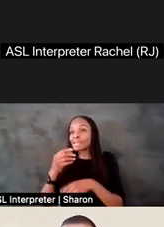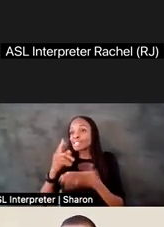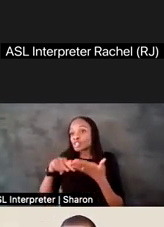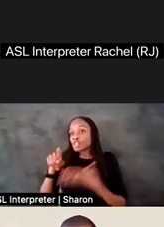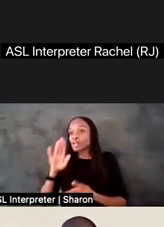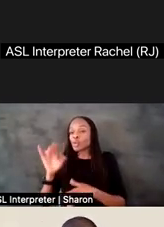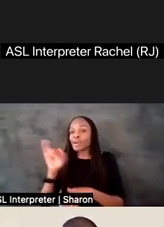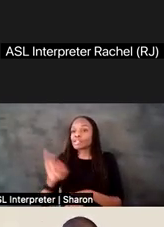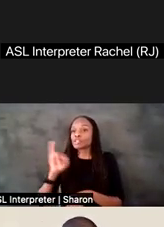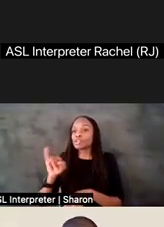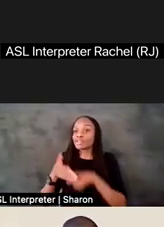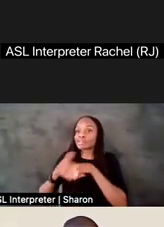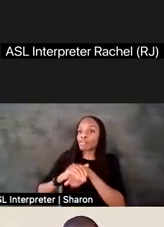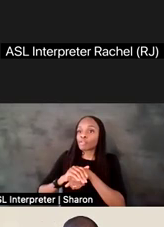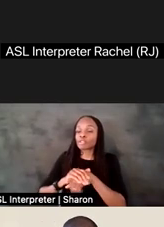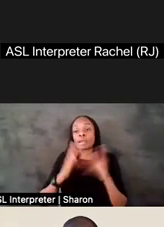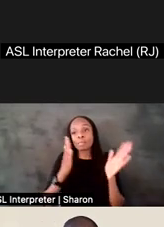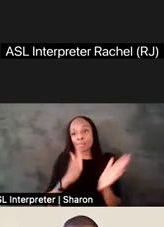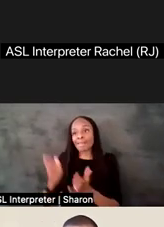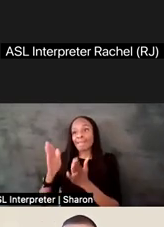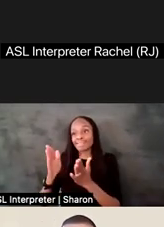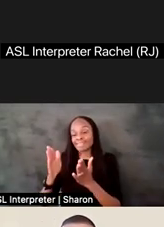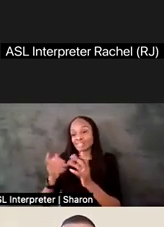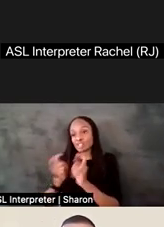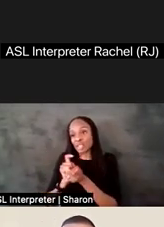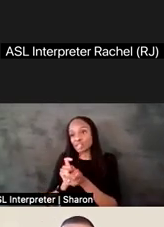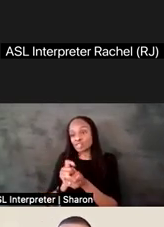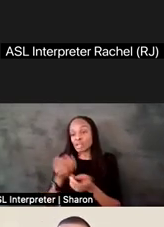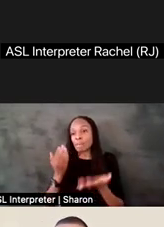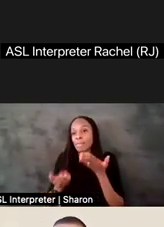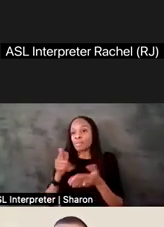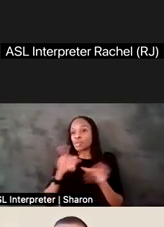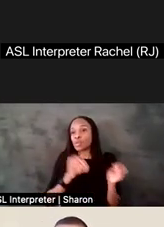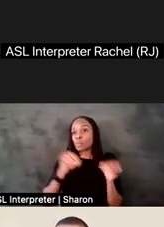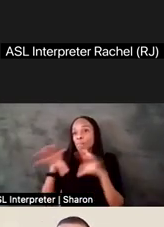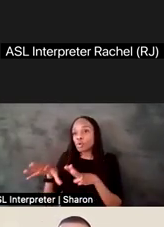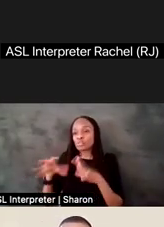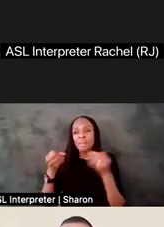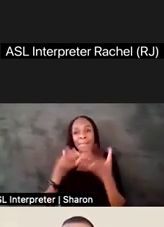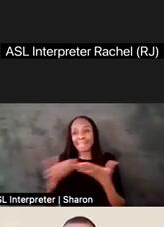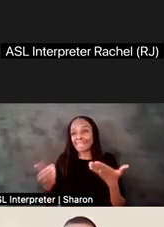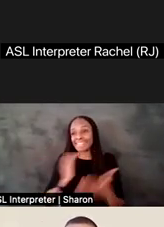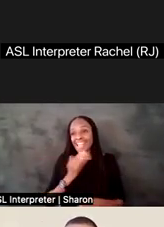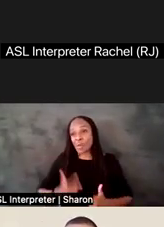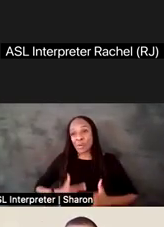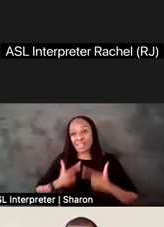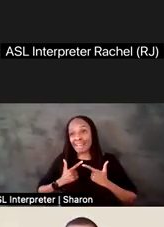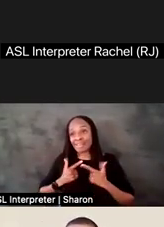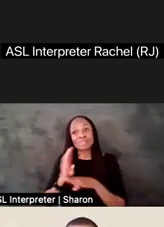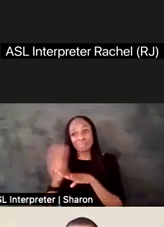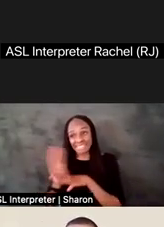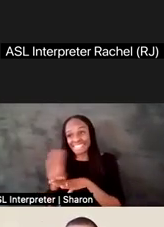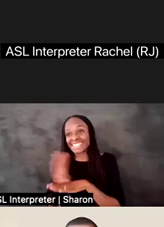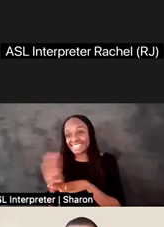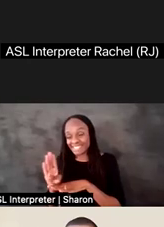coverage. Plans change. You may have moved. There's lots of things. Our lives are very busy